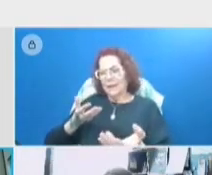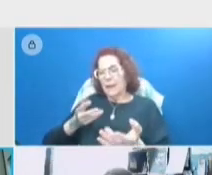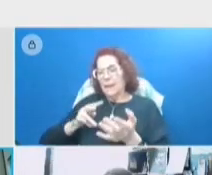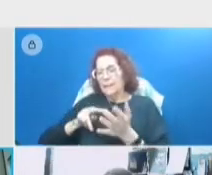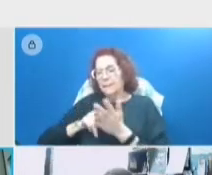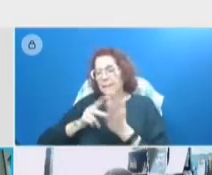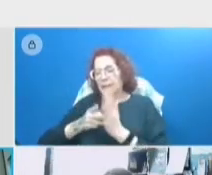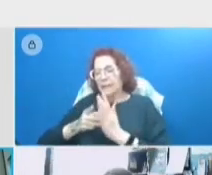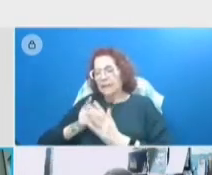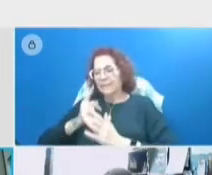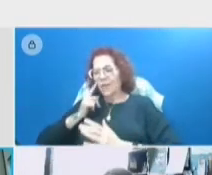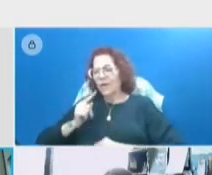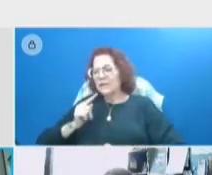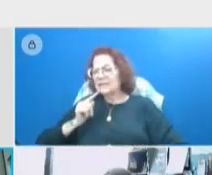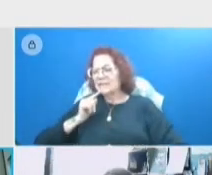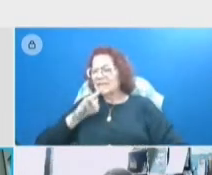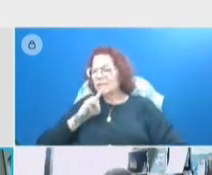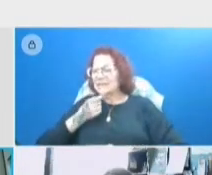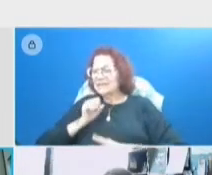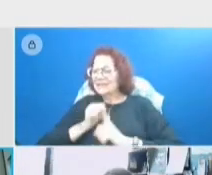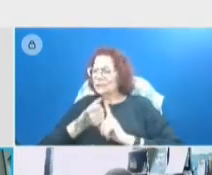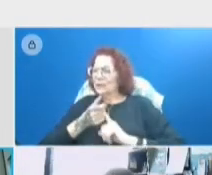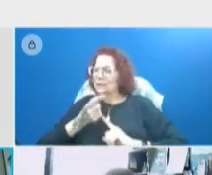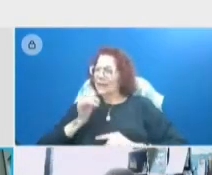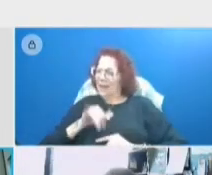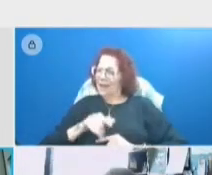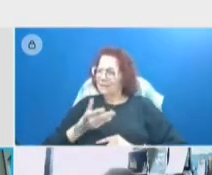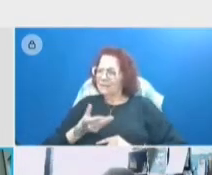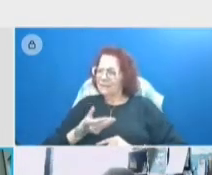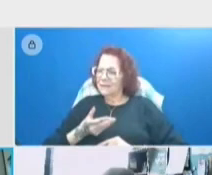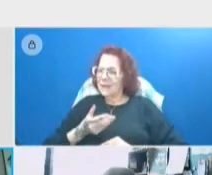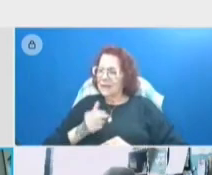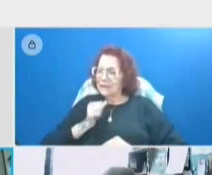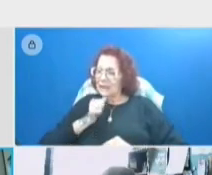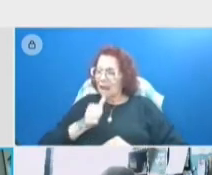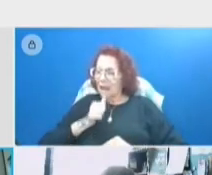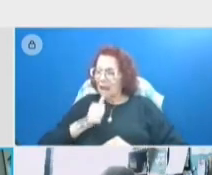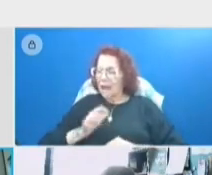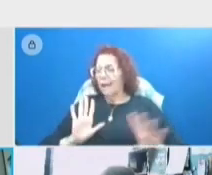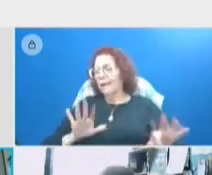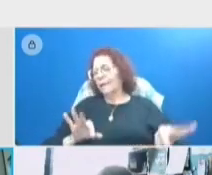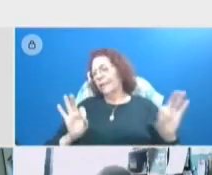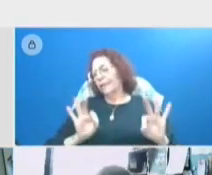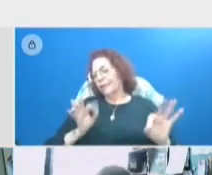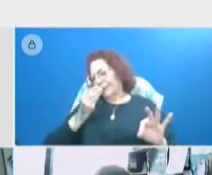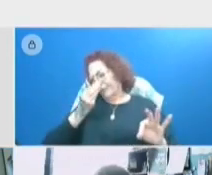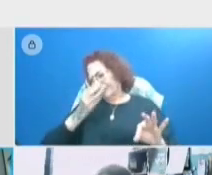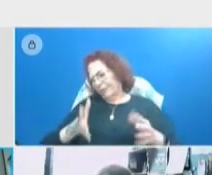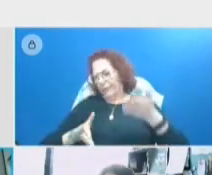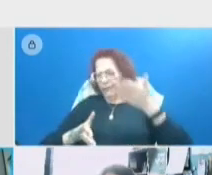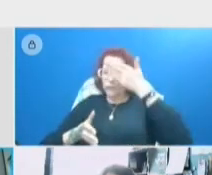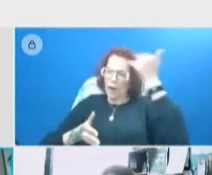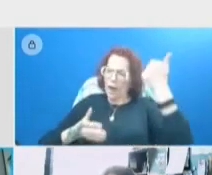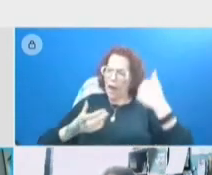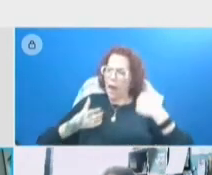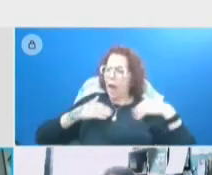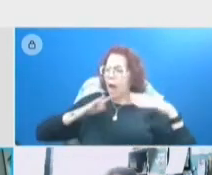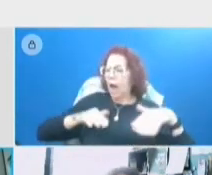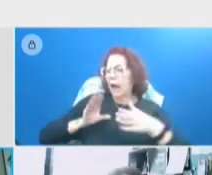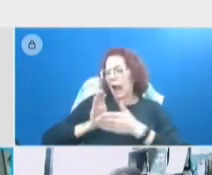it's not designed to be, I forgot, so I'm just going to use this tool on election